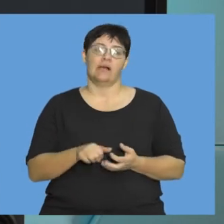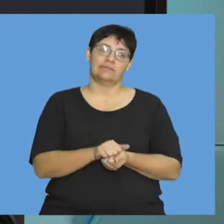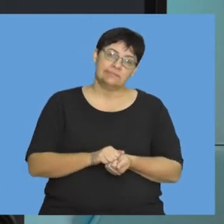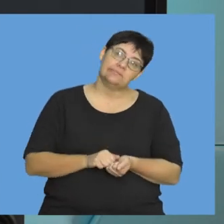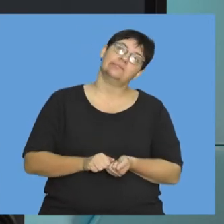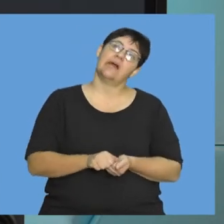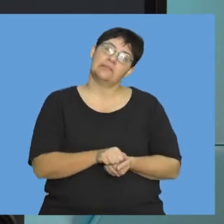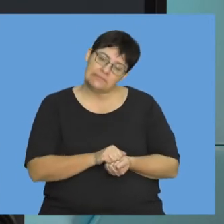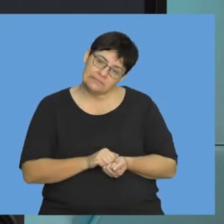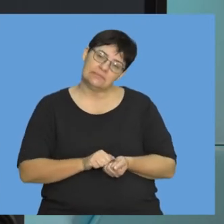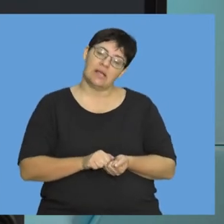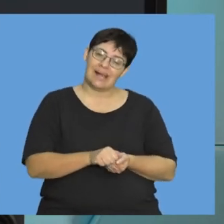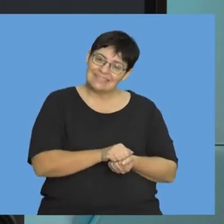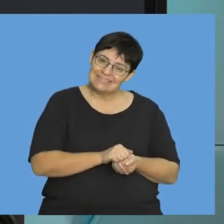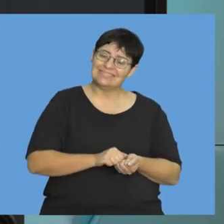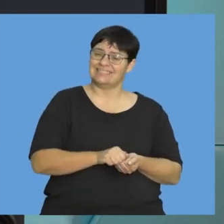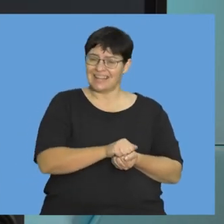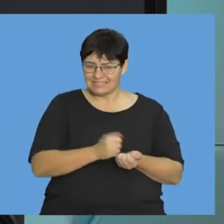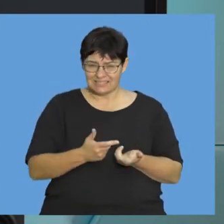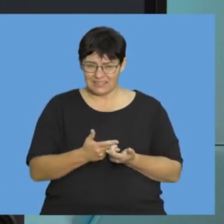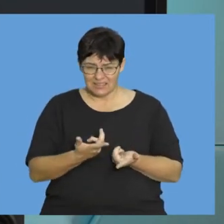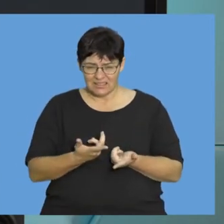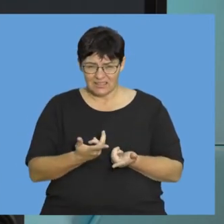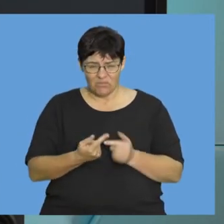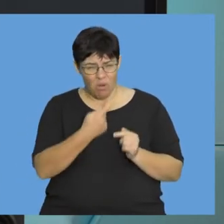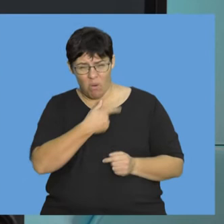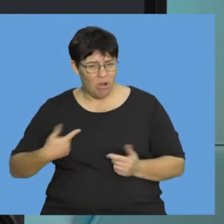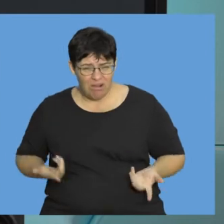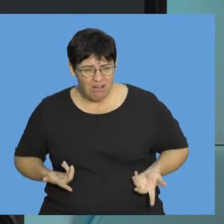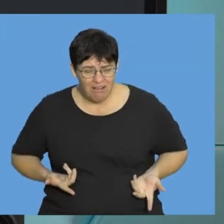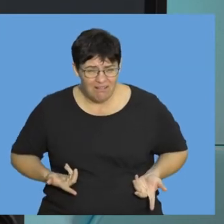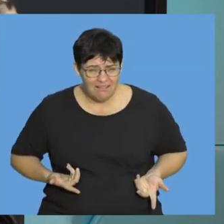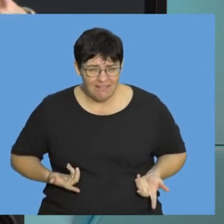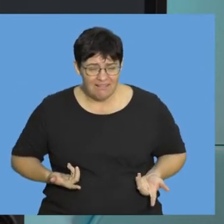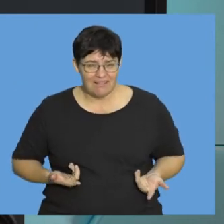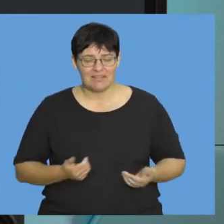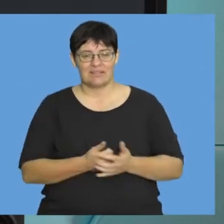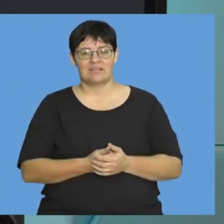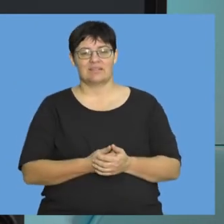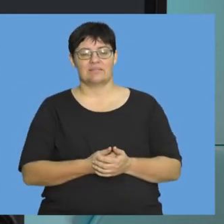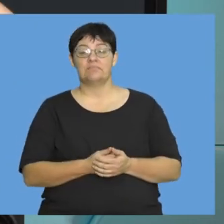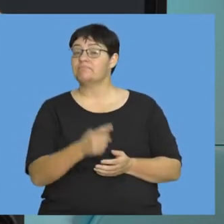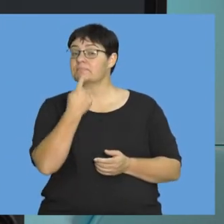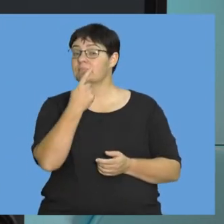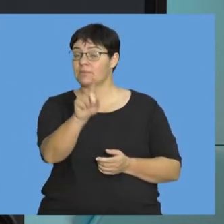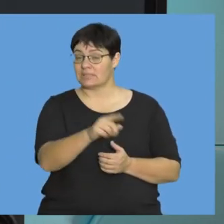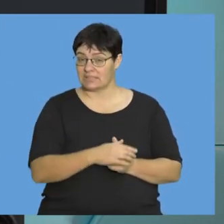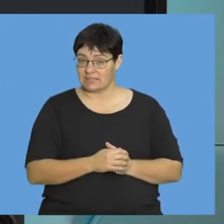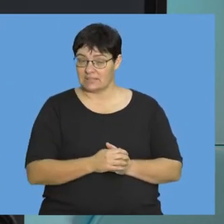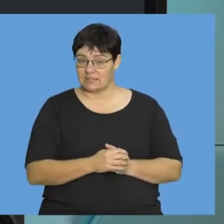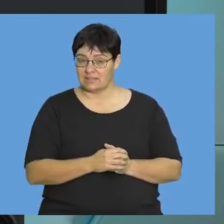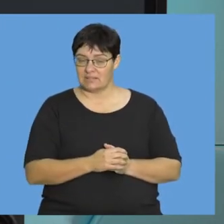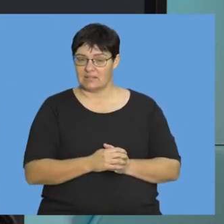long would it take for me to break all of these things down? Okay, so what we're